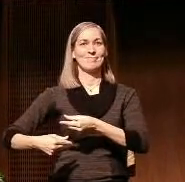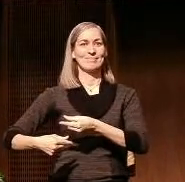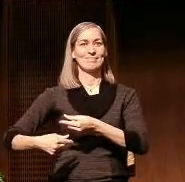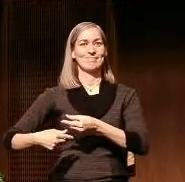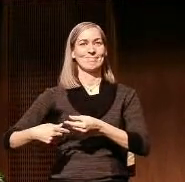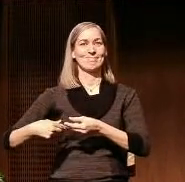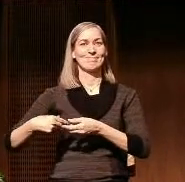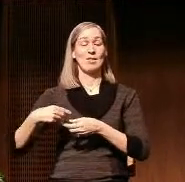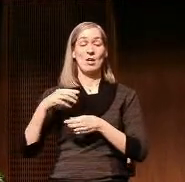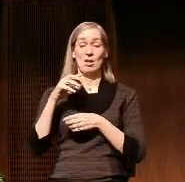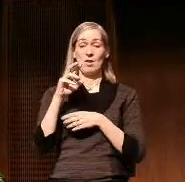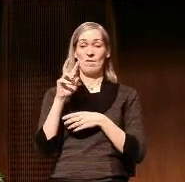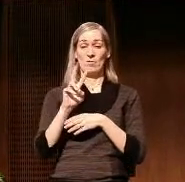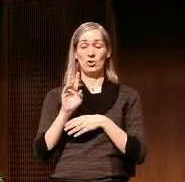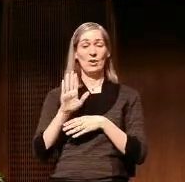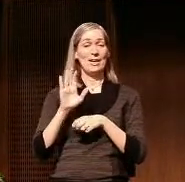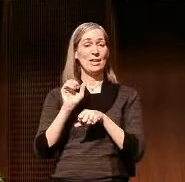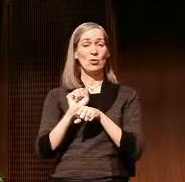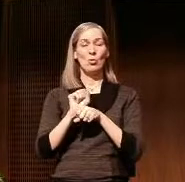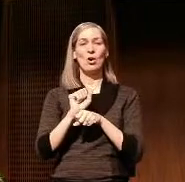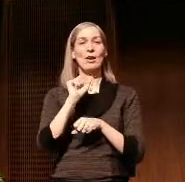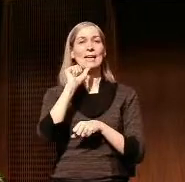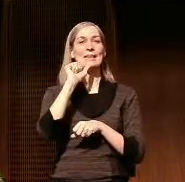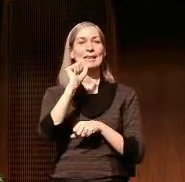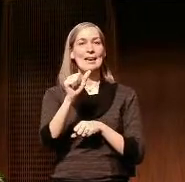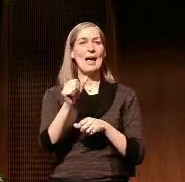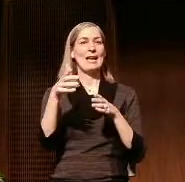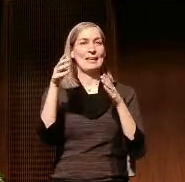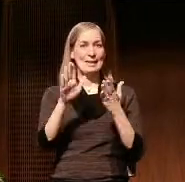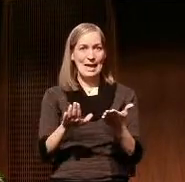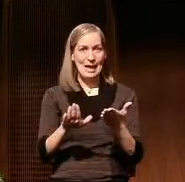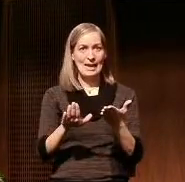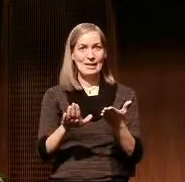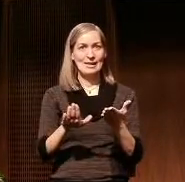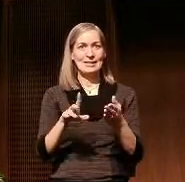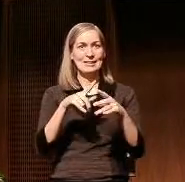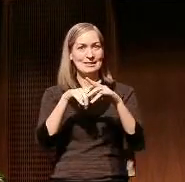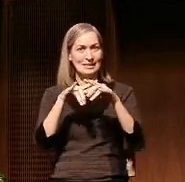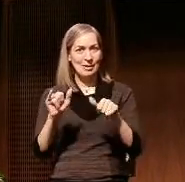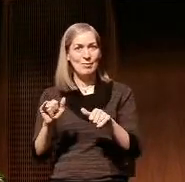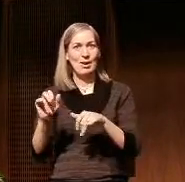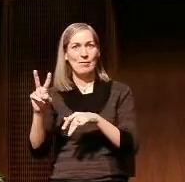Virgil's work didn't die when Virgil died.